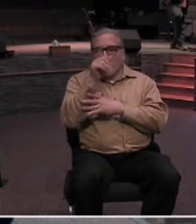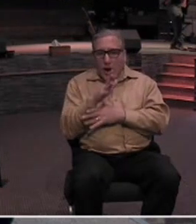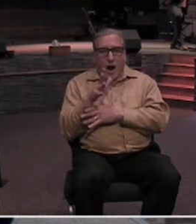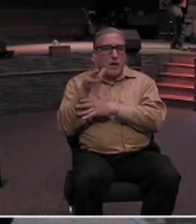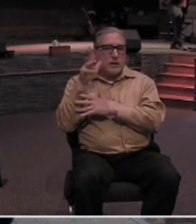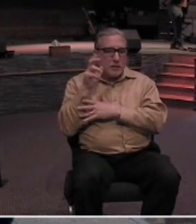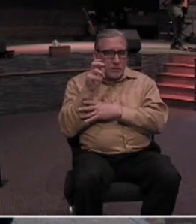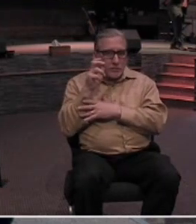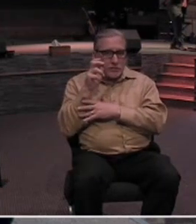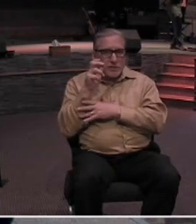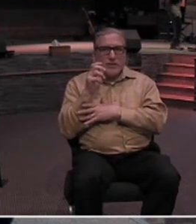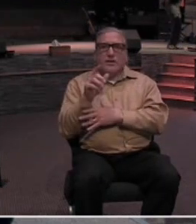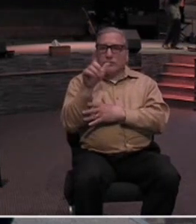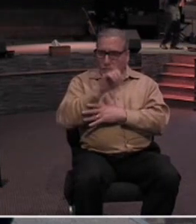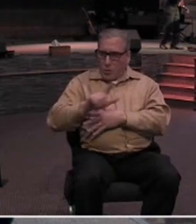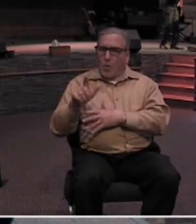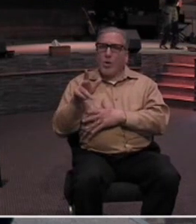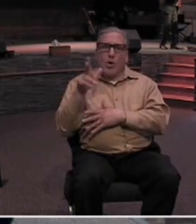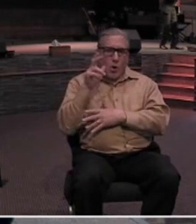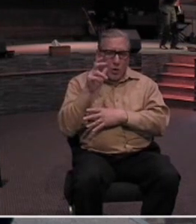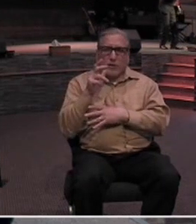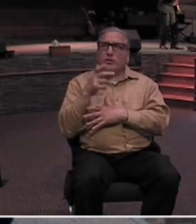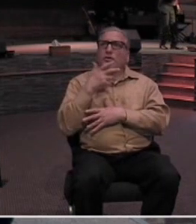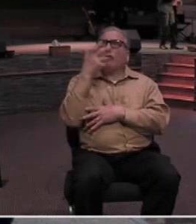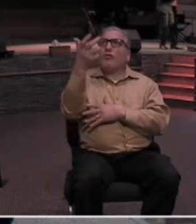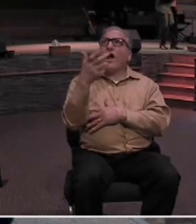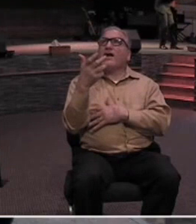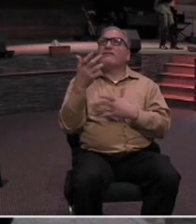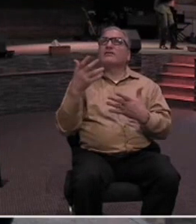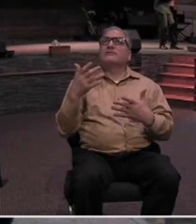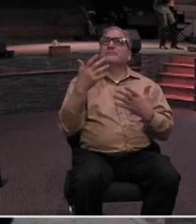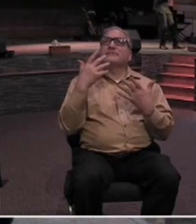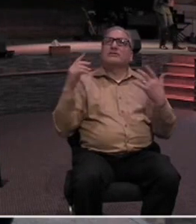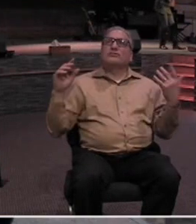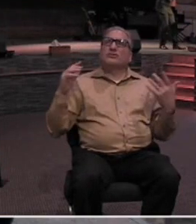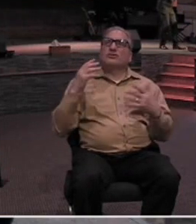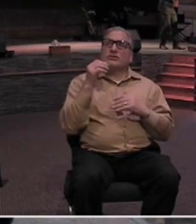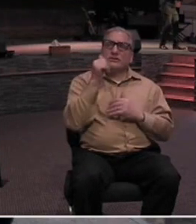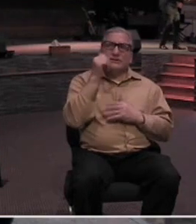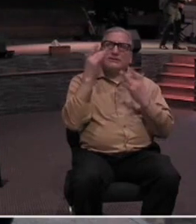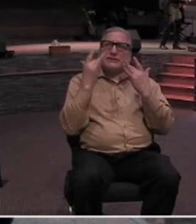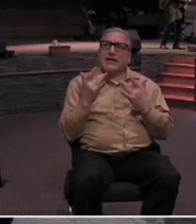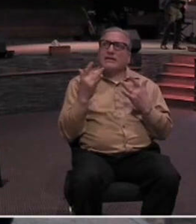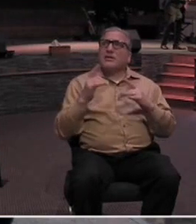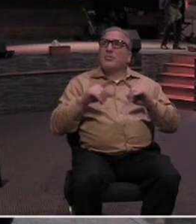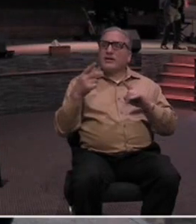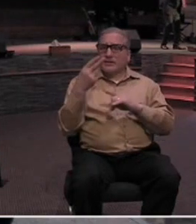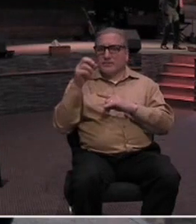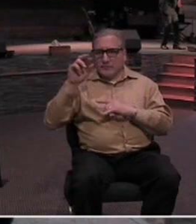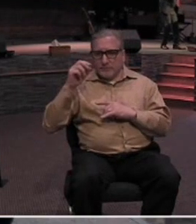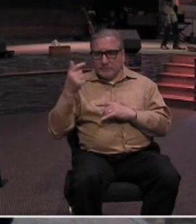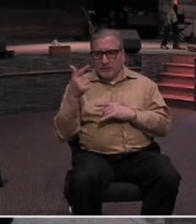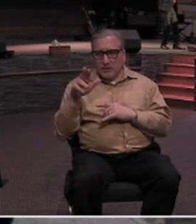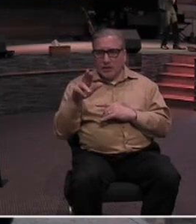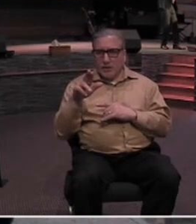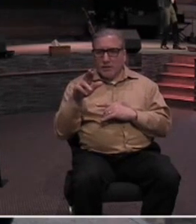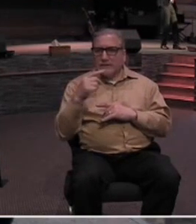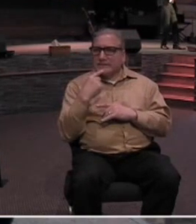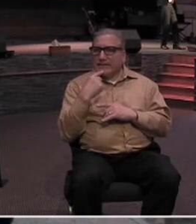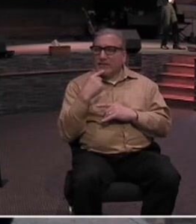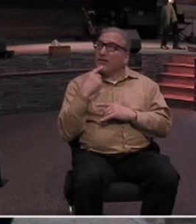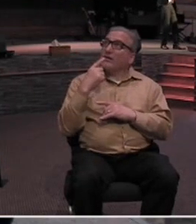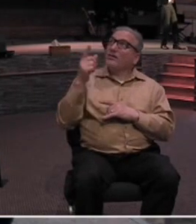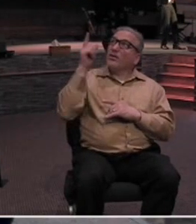hears. The Lord heard the cry of her affliction. But the Bible says that Hagar told the Lord, you are the